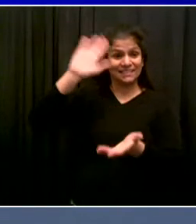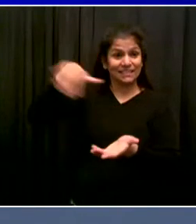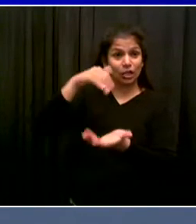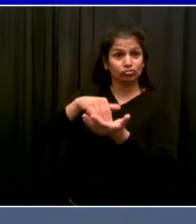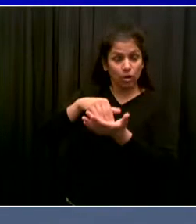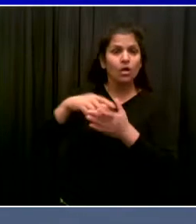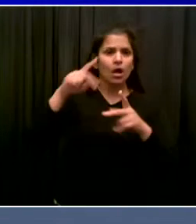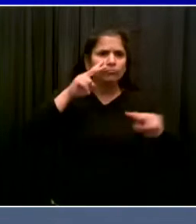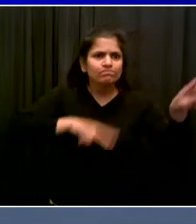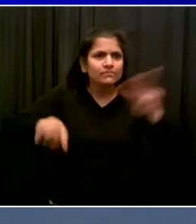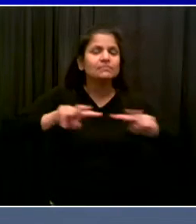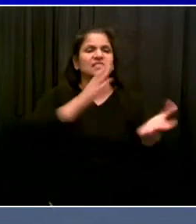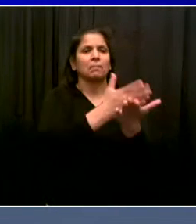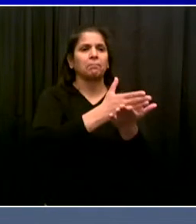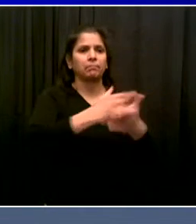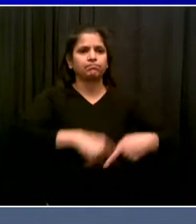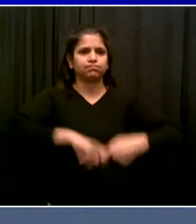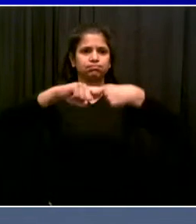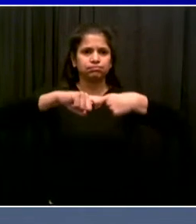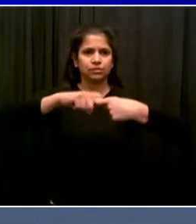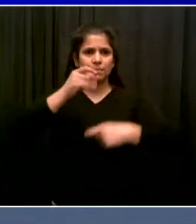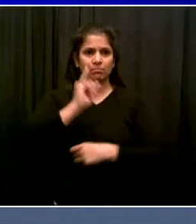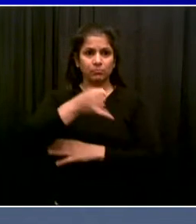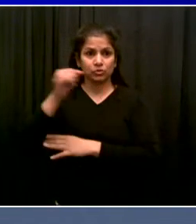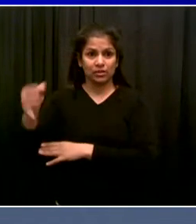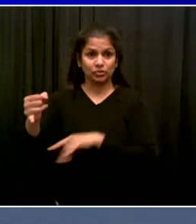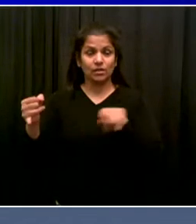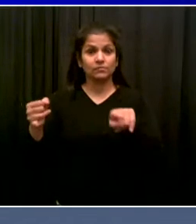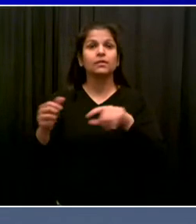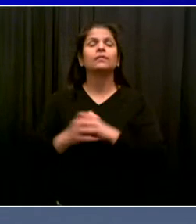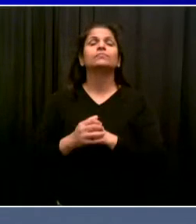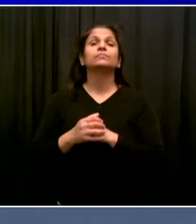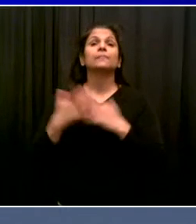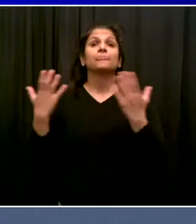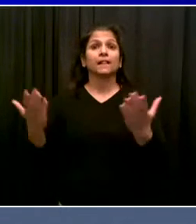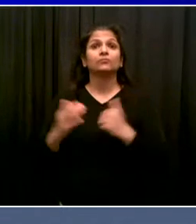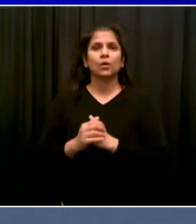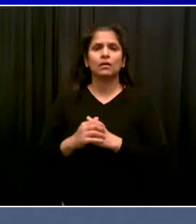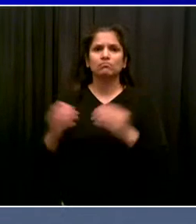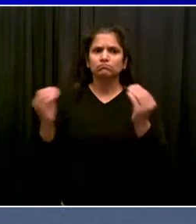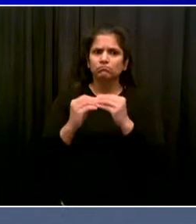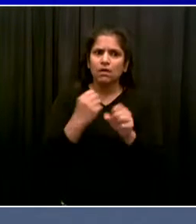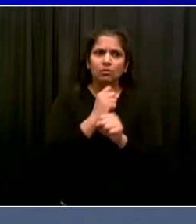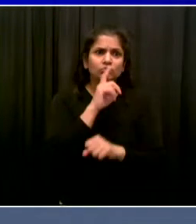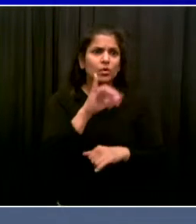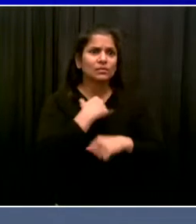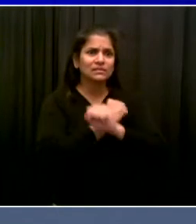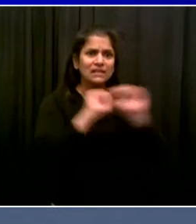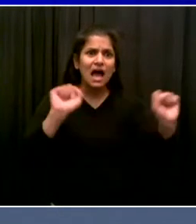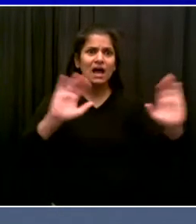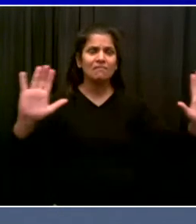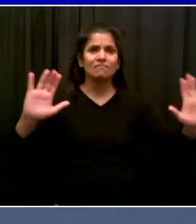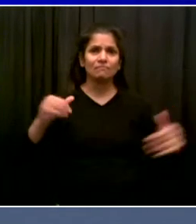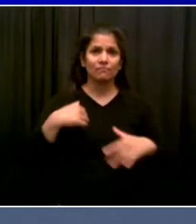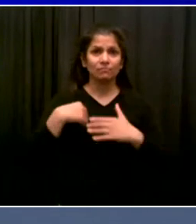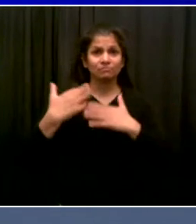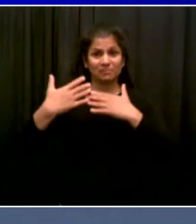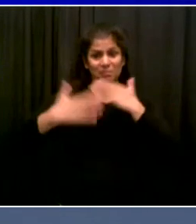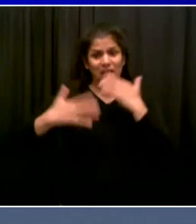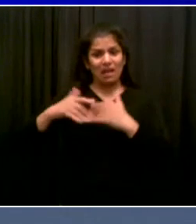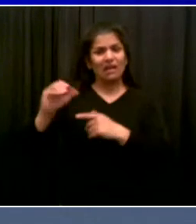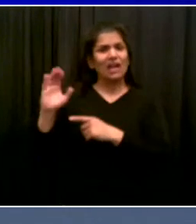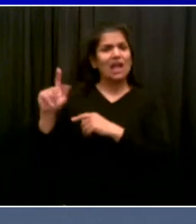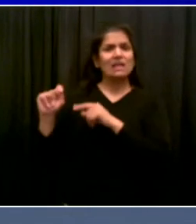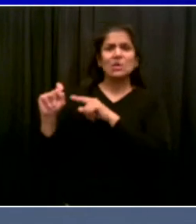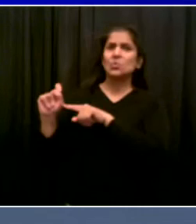because a problem was identified, was actually noted quickly and acted on quickly based on just